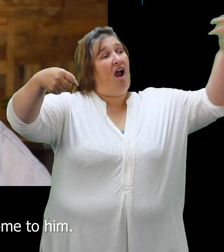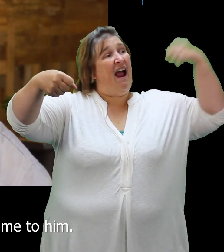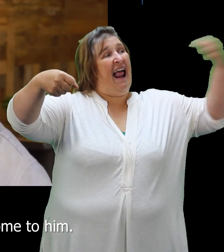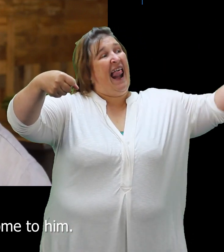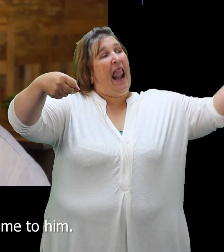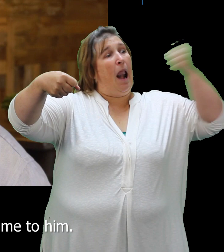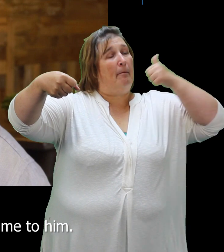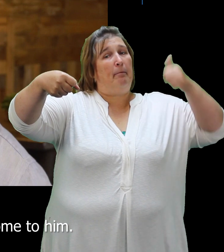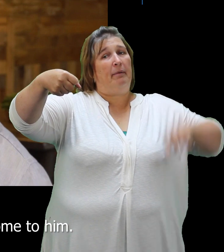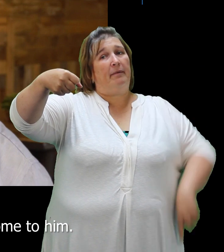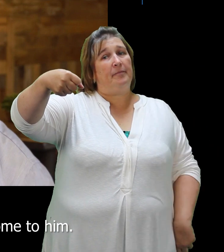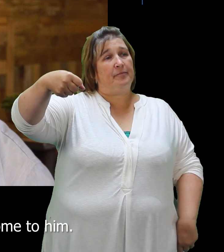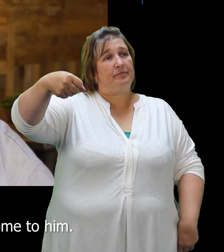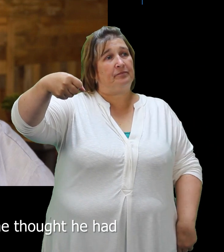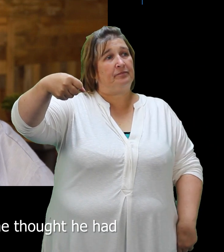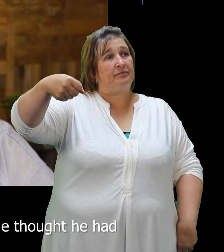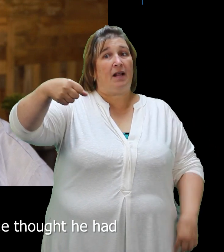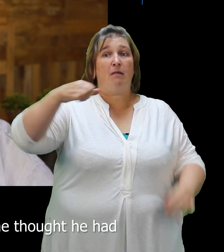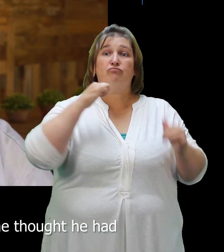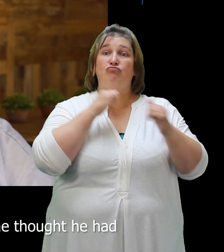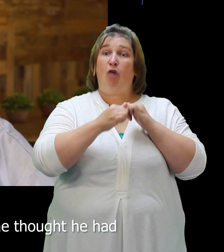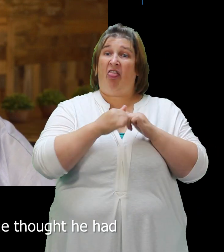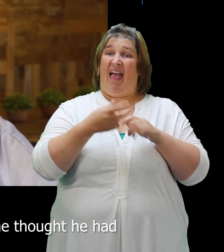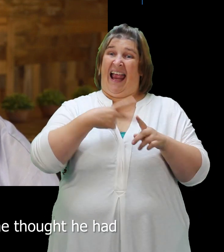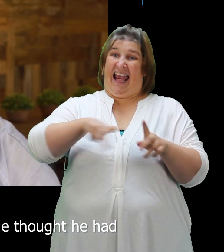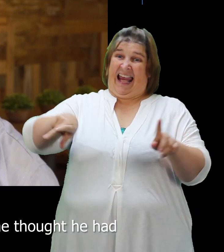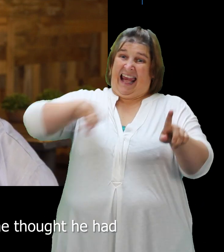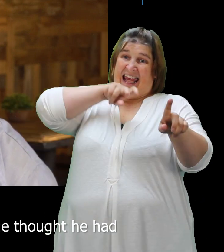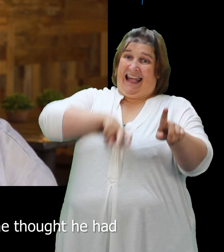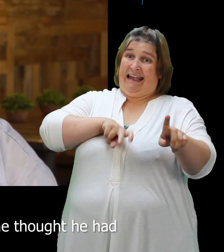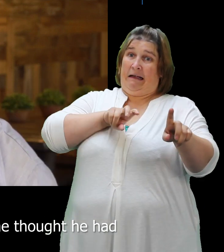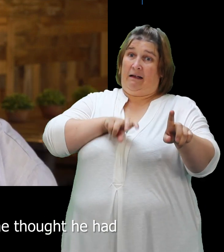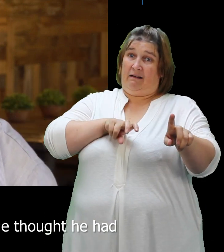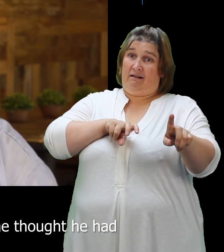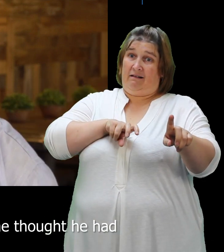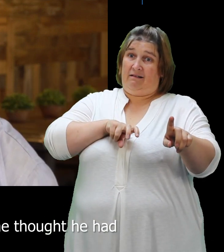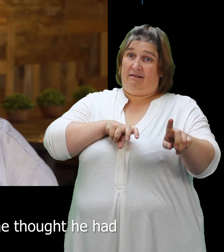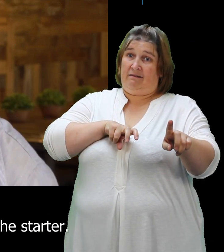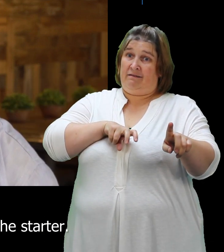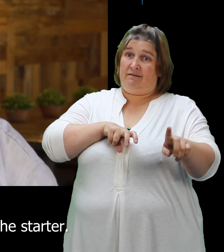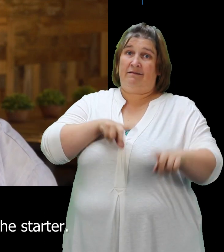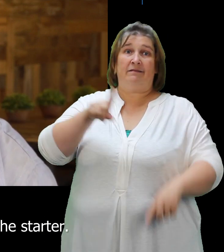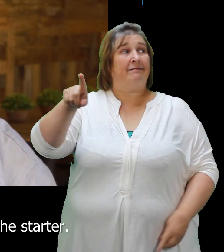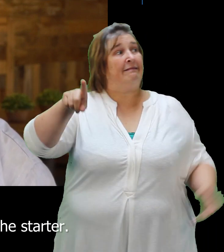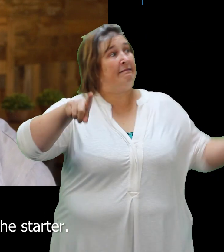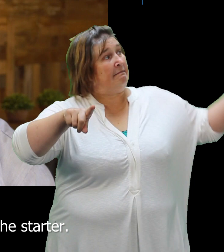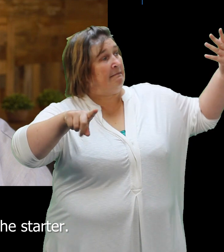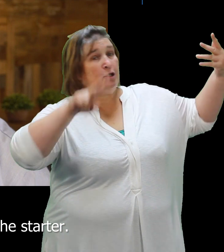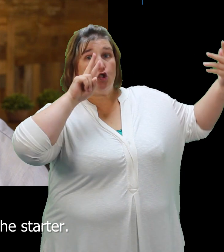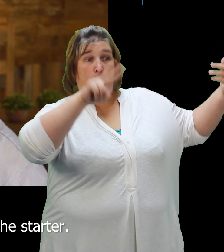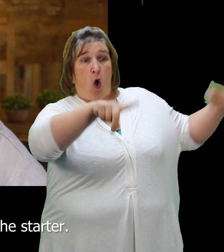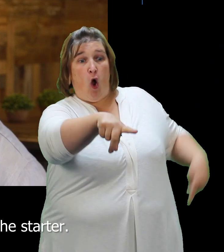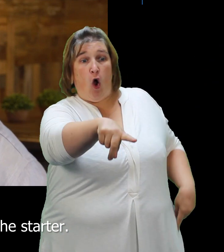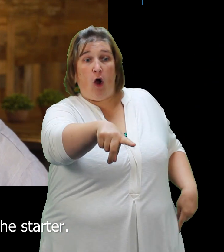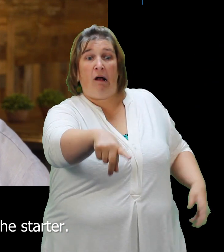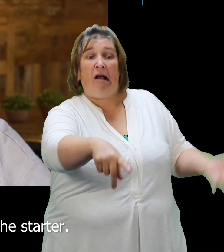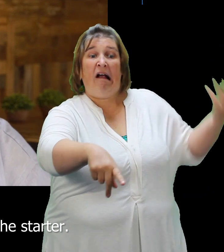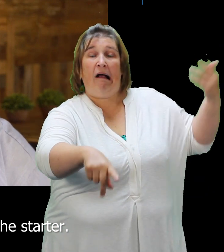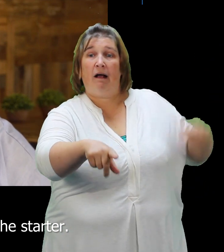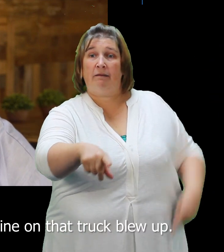to come to him. And his brother was in the truck and he thought he had give signal for him to hit the